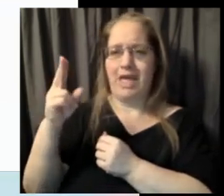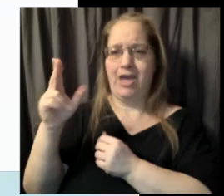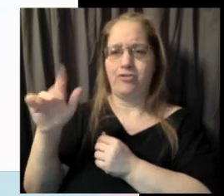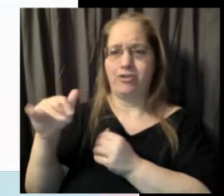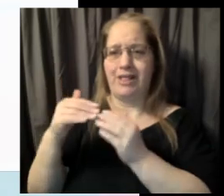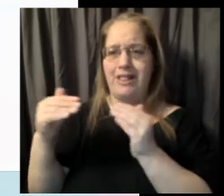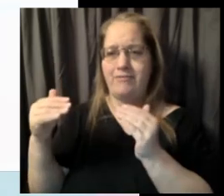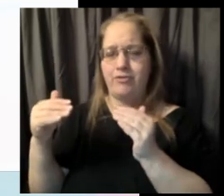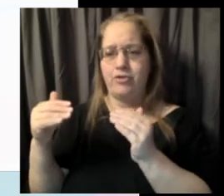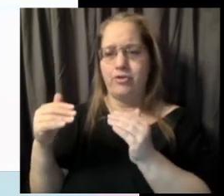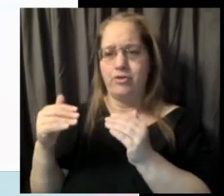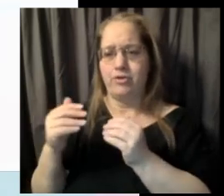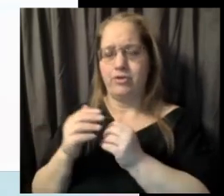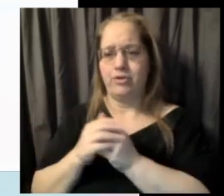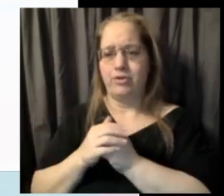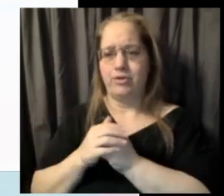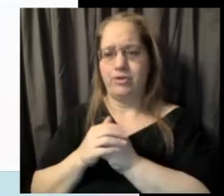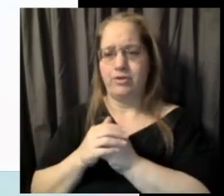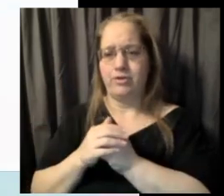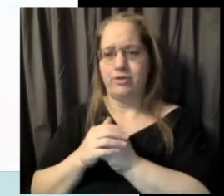functioning, try not to have